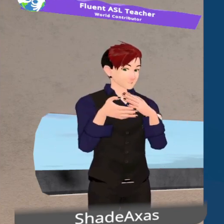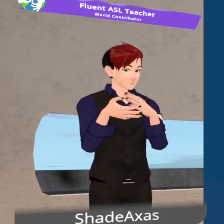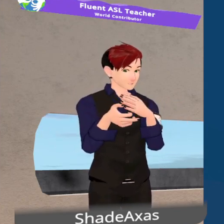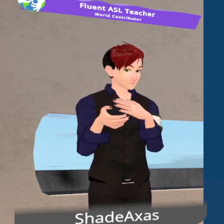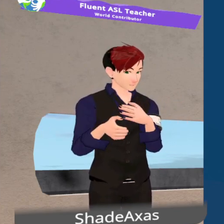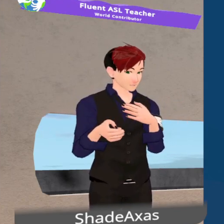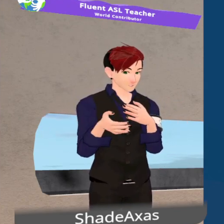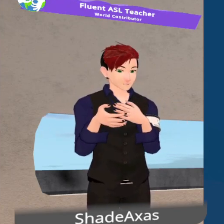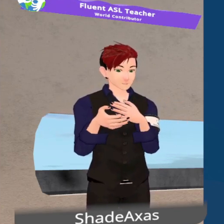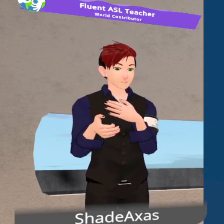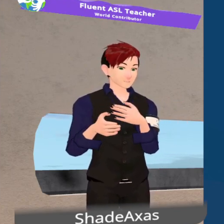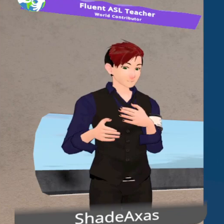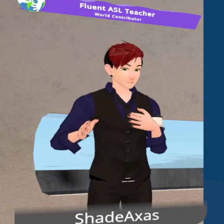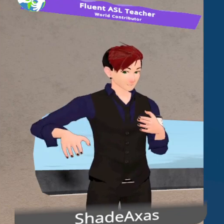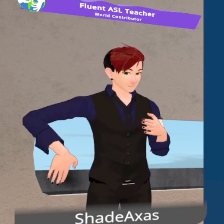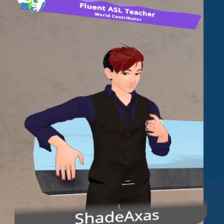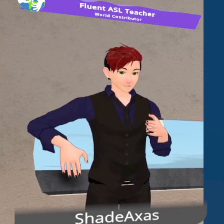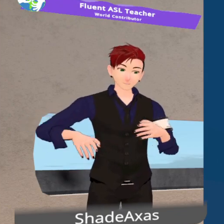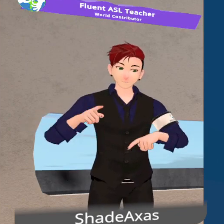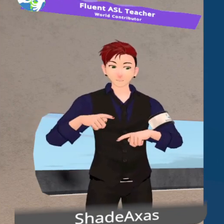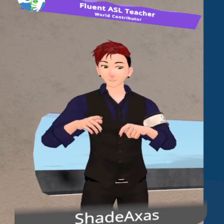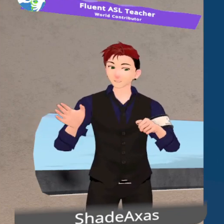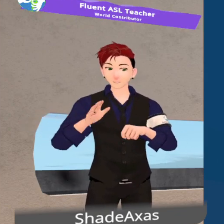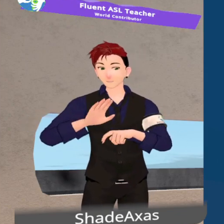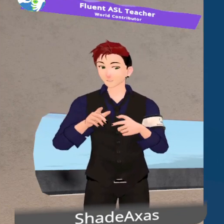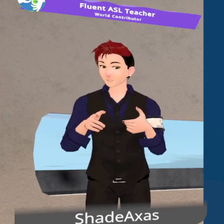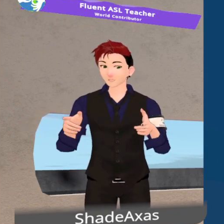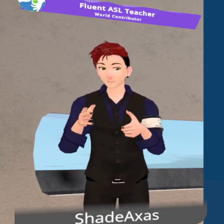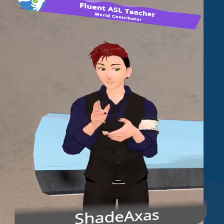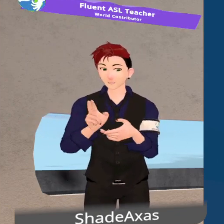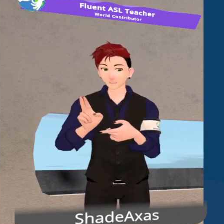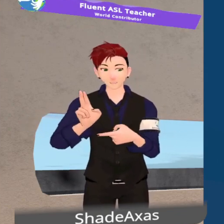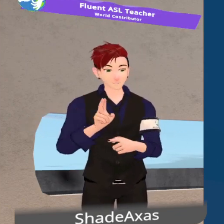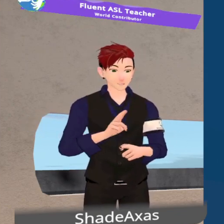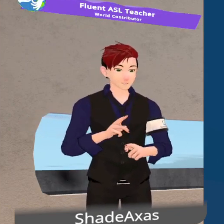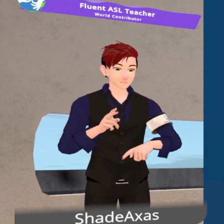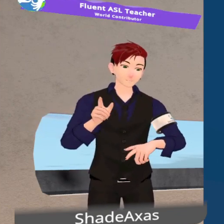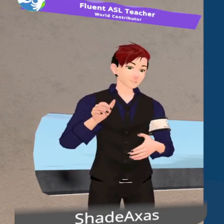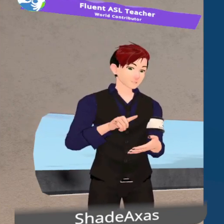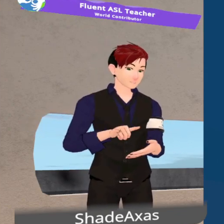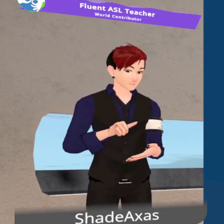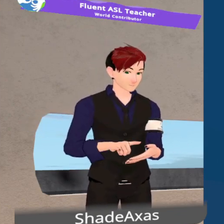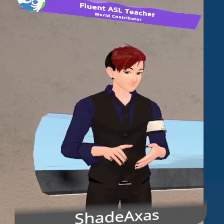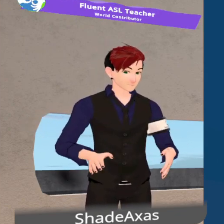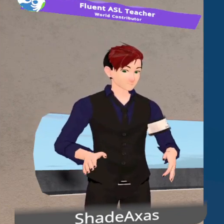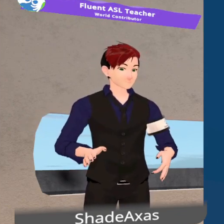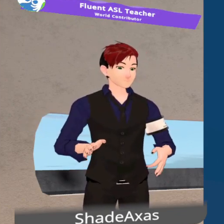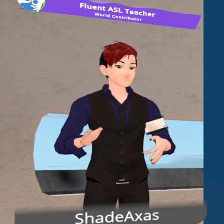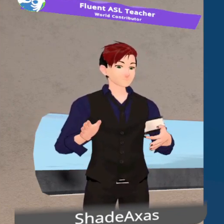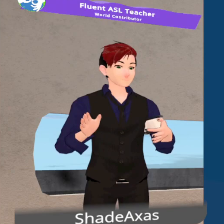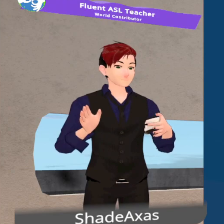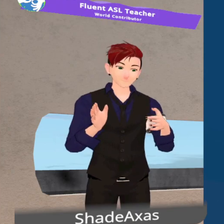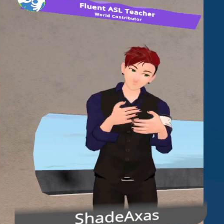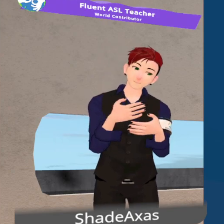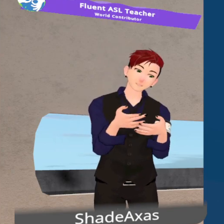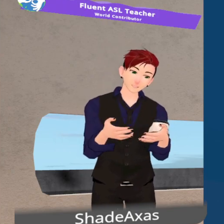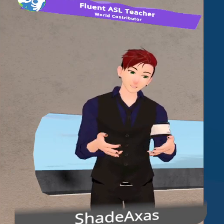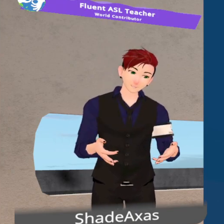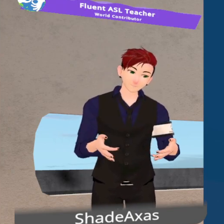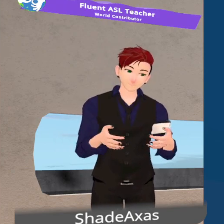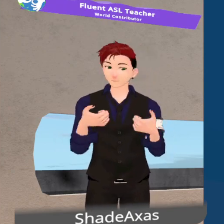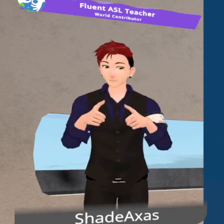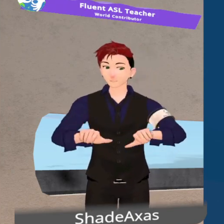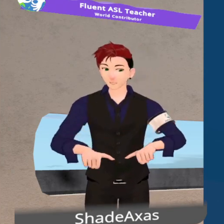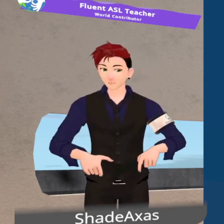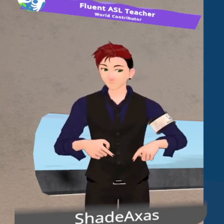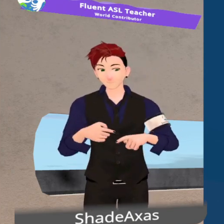have all the skill sets yet. You can't fully learn a language in 6 months. It's impossible. You can get